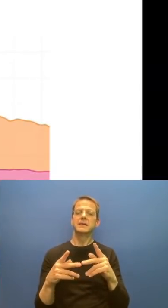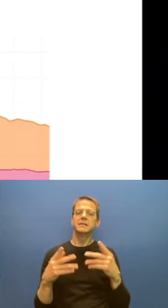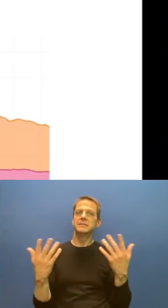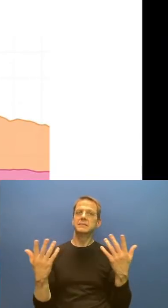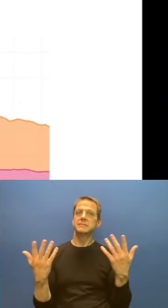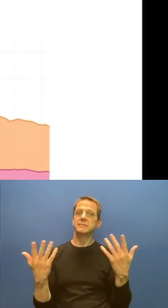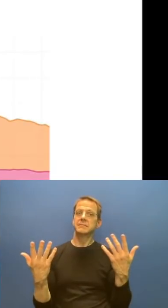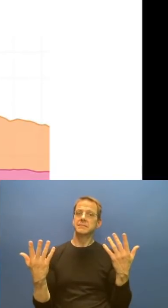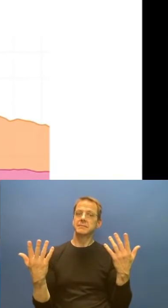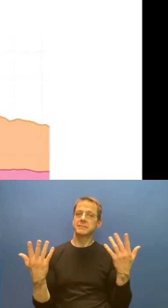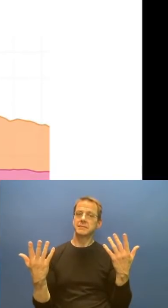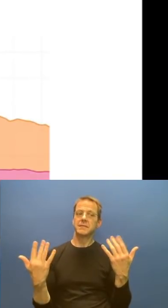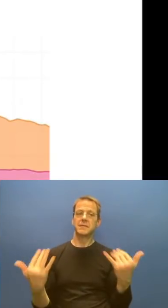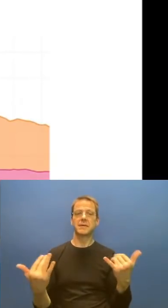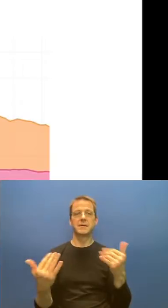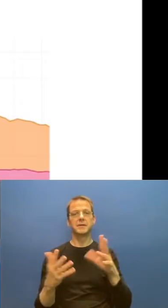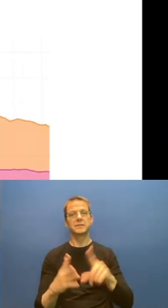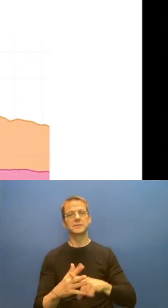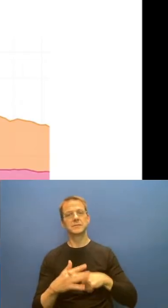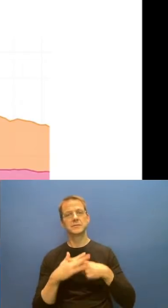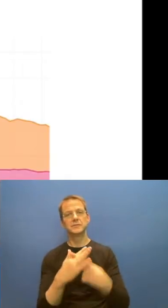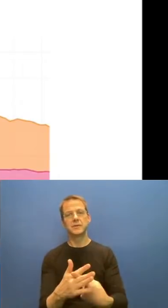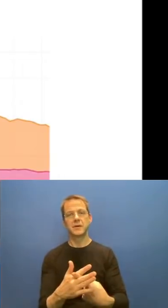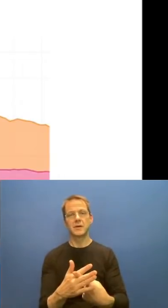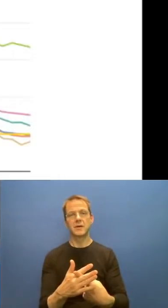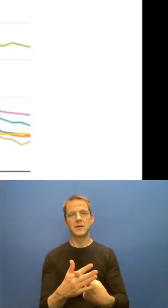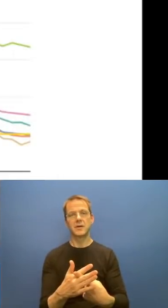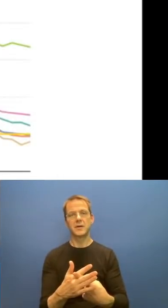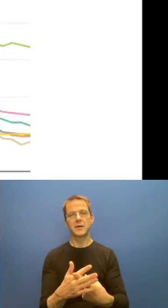4 hospitalizations in ICUs. Next slide, please.